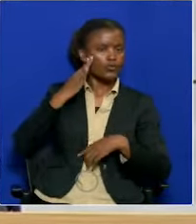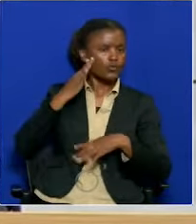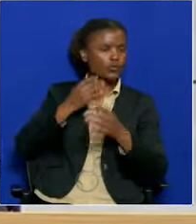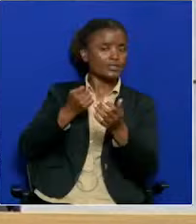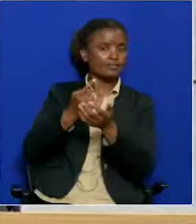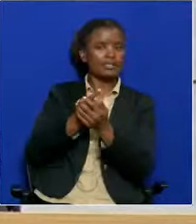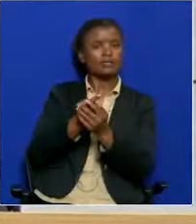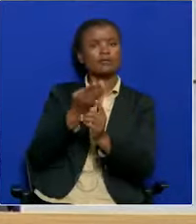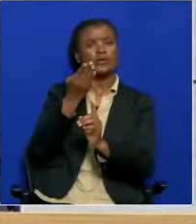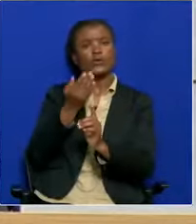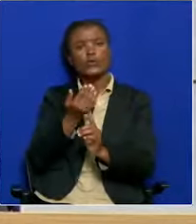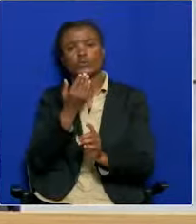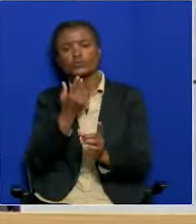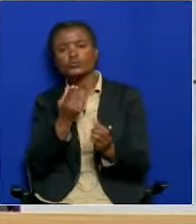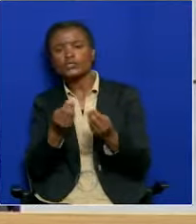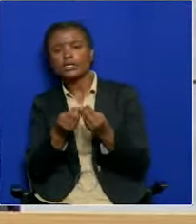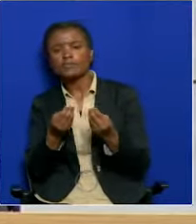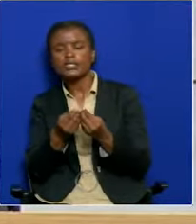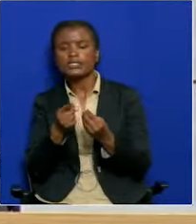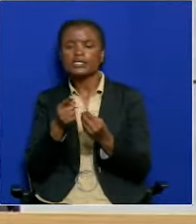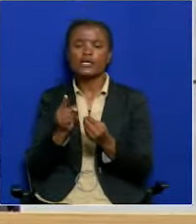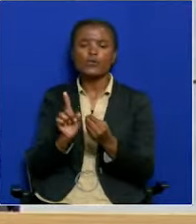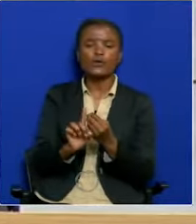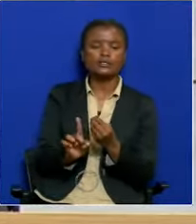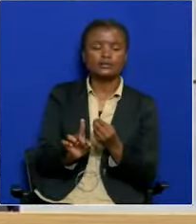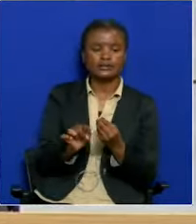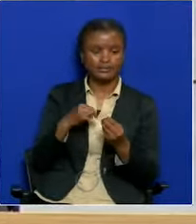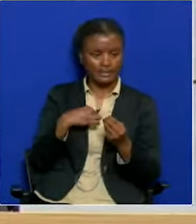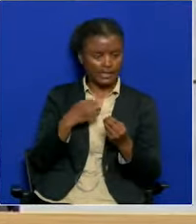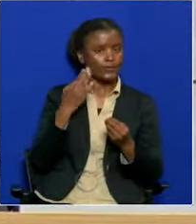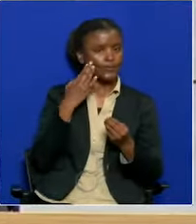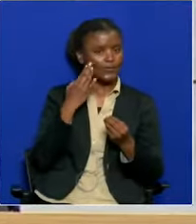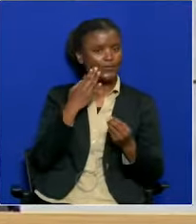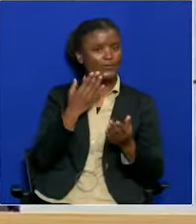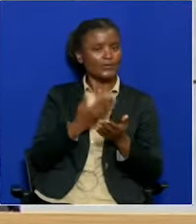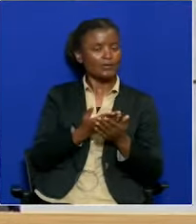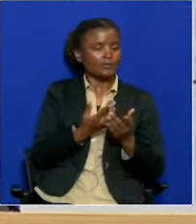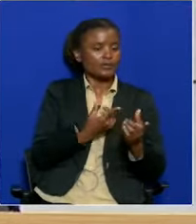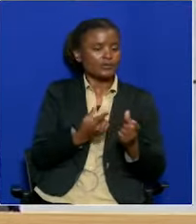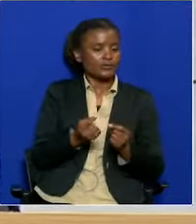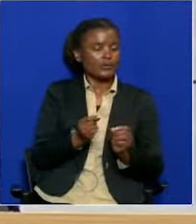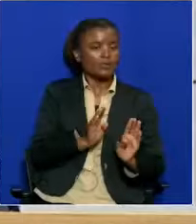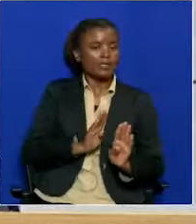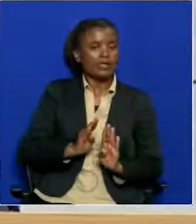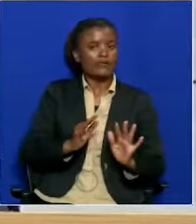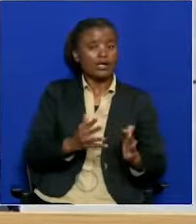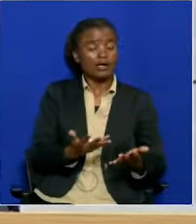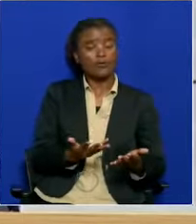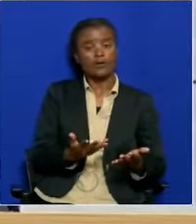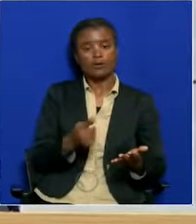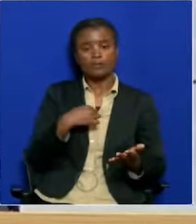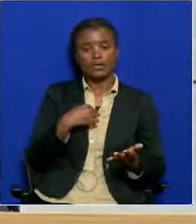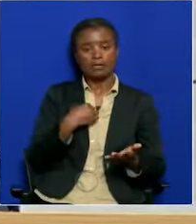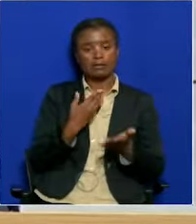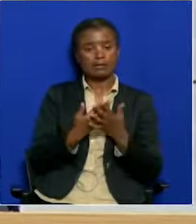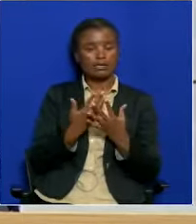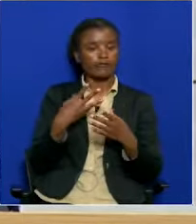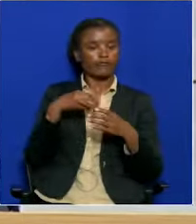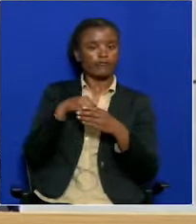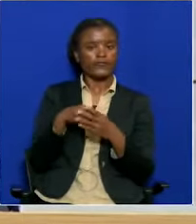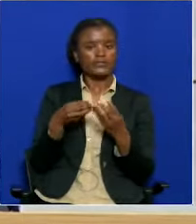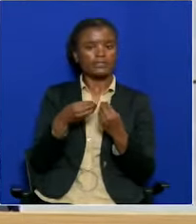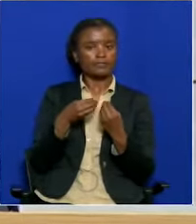whatsoever, so that I know my lane, that I don't put myself in the mix of anything.